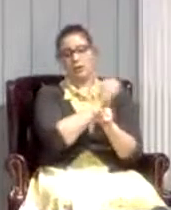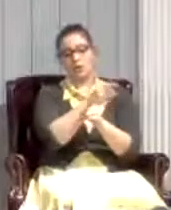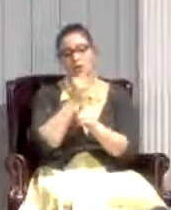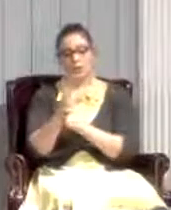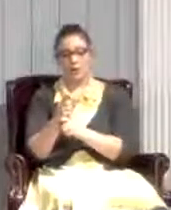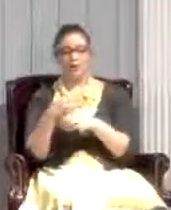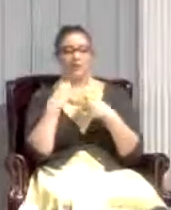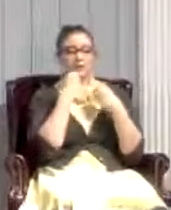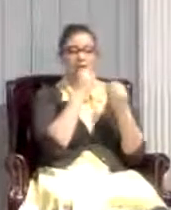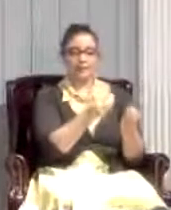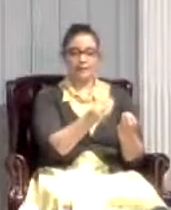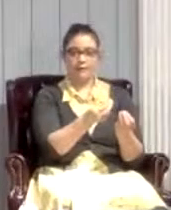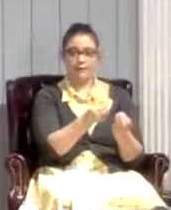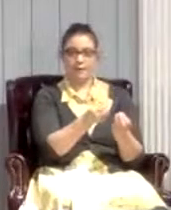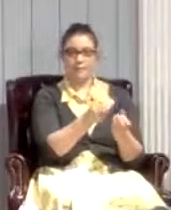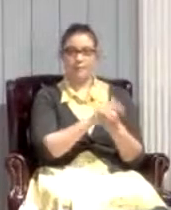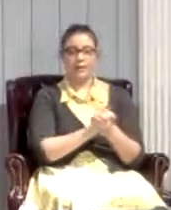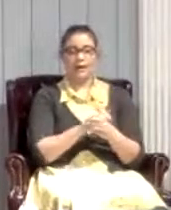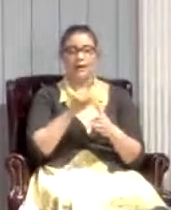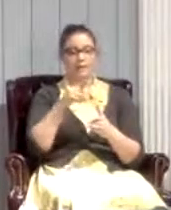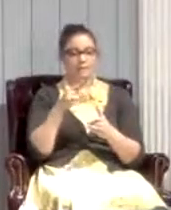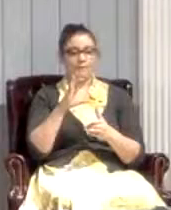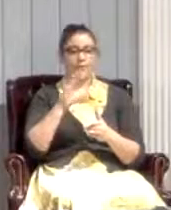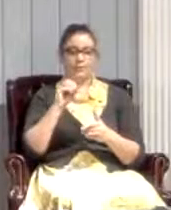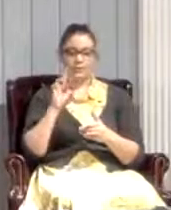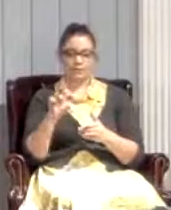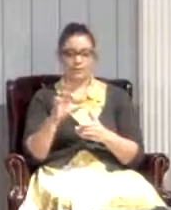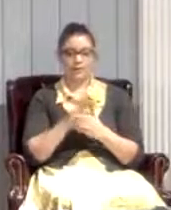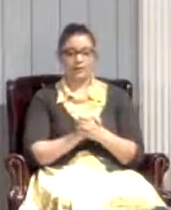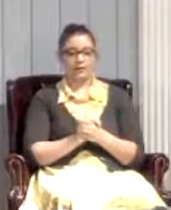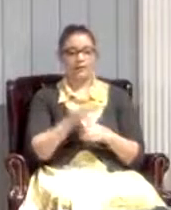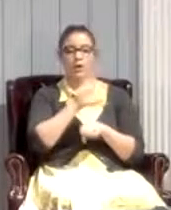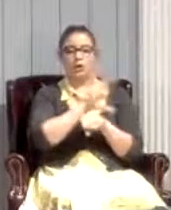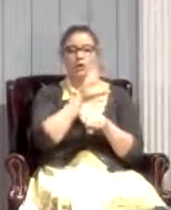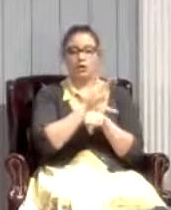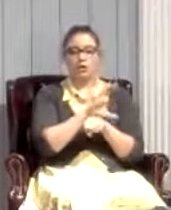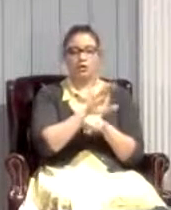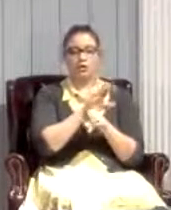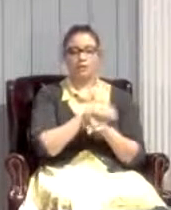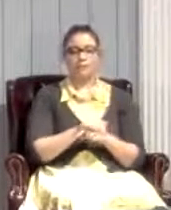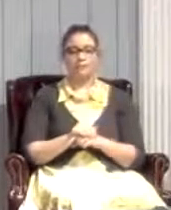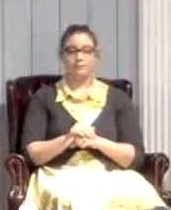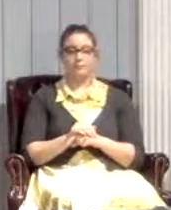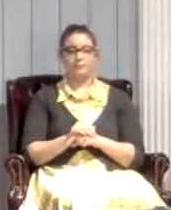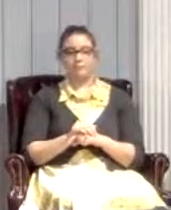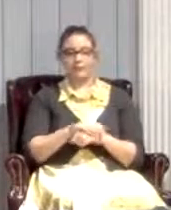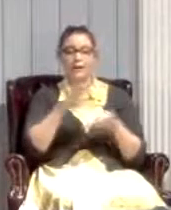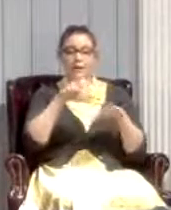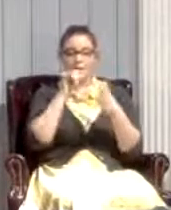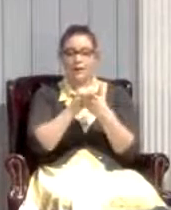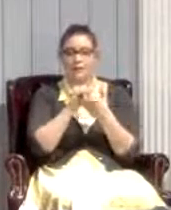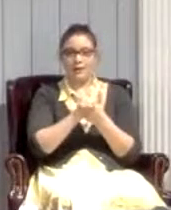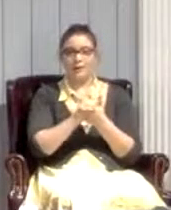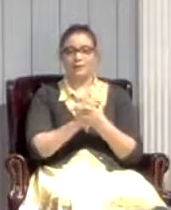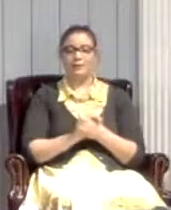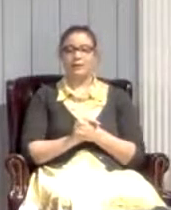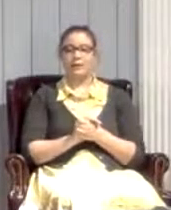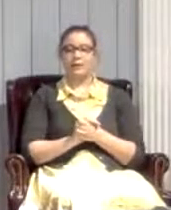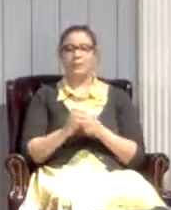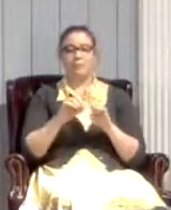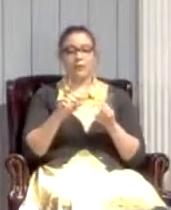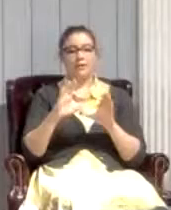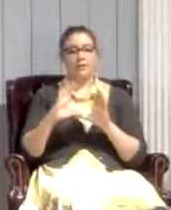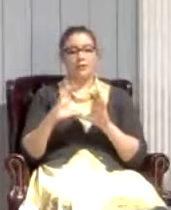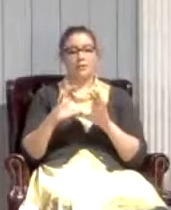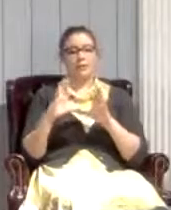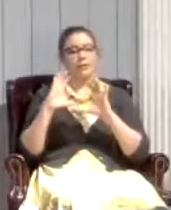he had given to them in 1 Corinthians. The church primarily had done that, but there was a segment, a sect, a